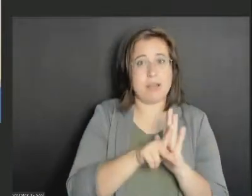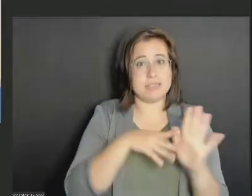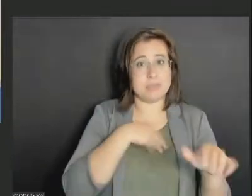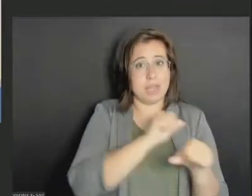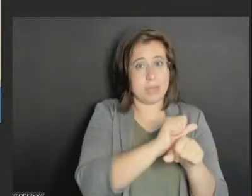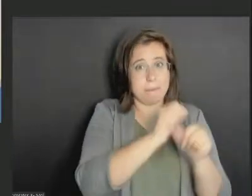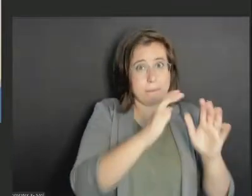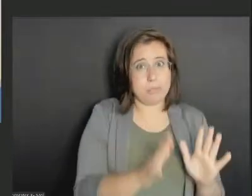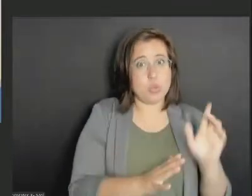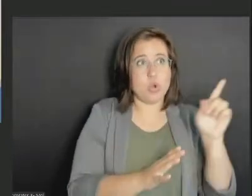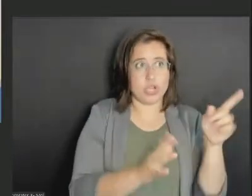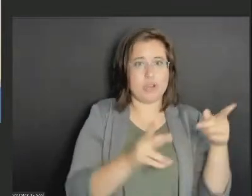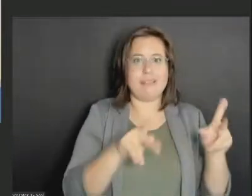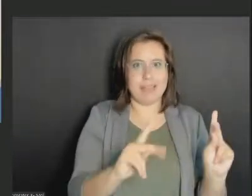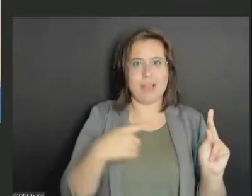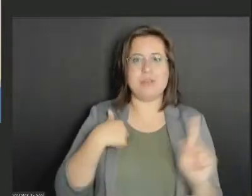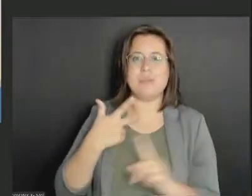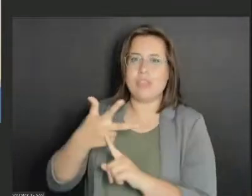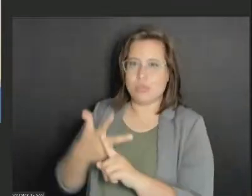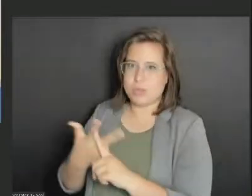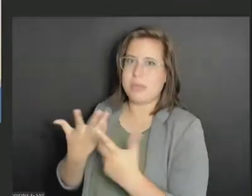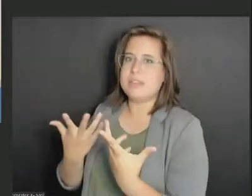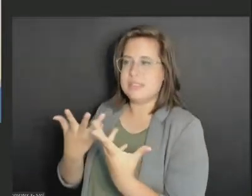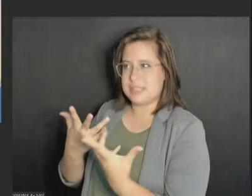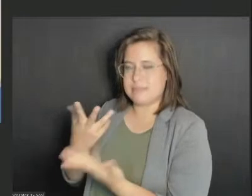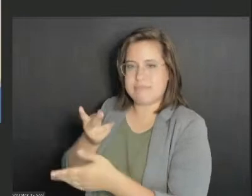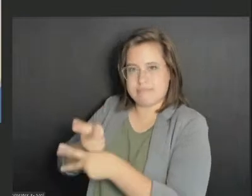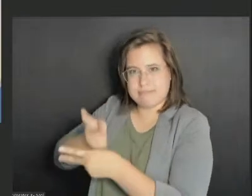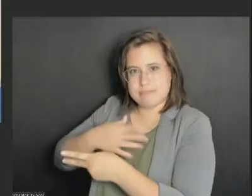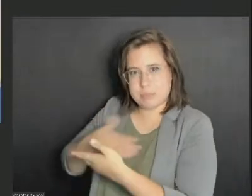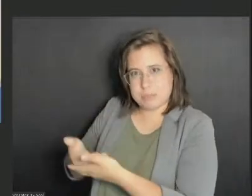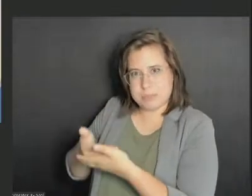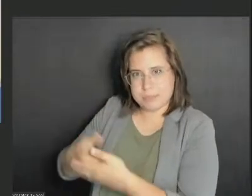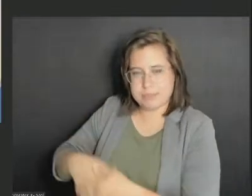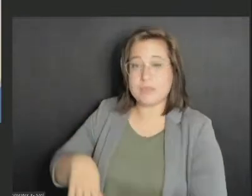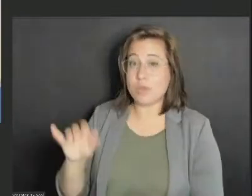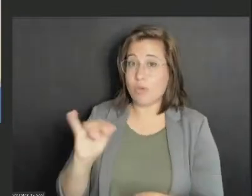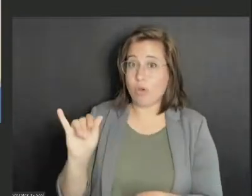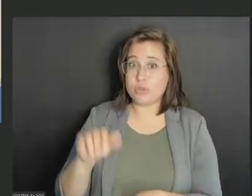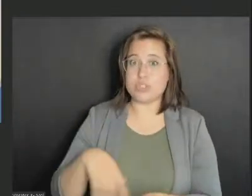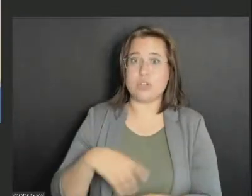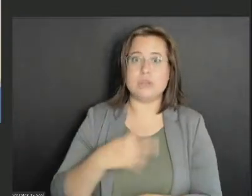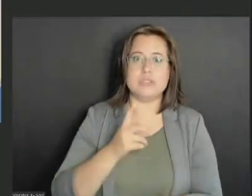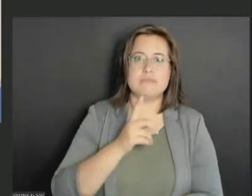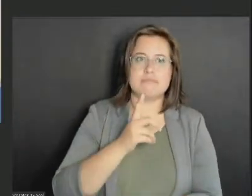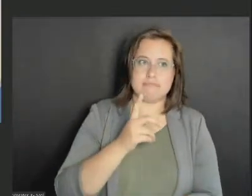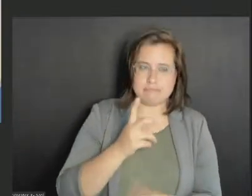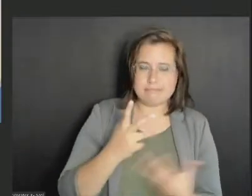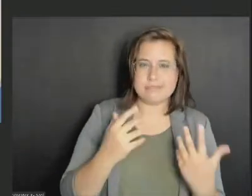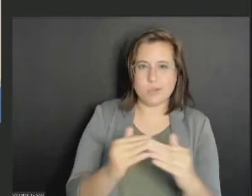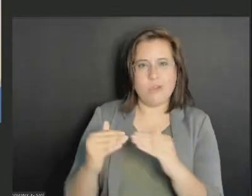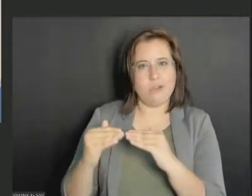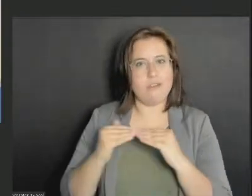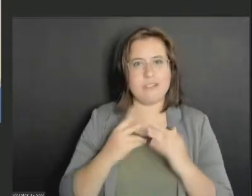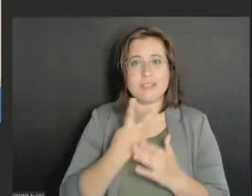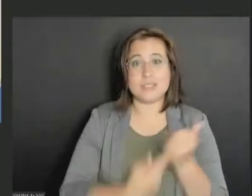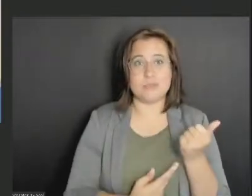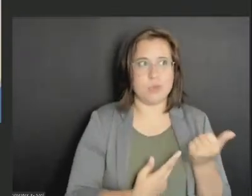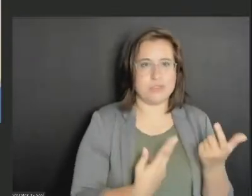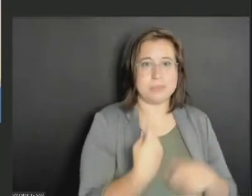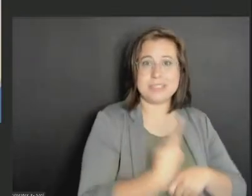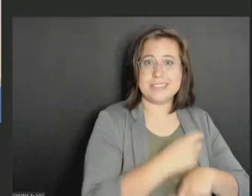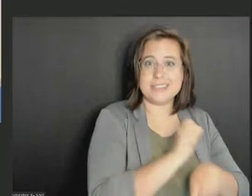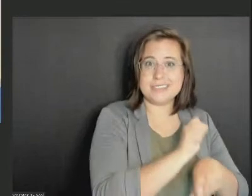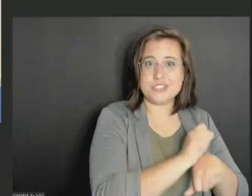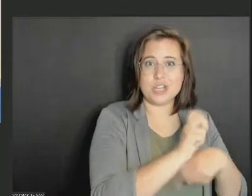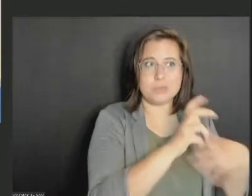possible, but also the support, both literal and figurative, of my colleagues, both at my day job and on